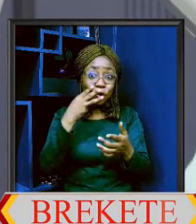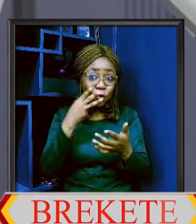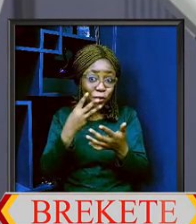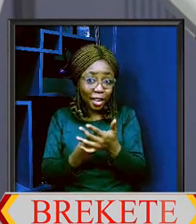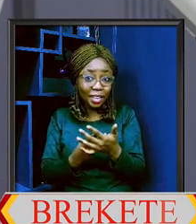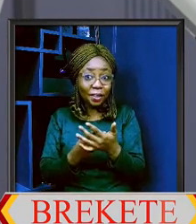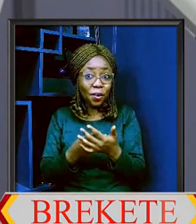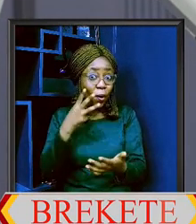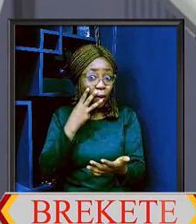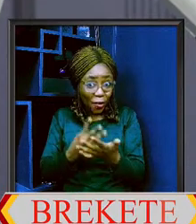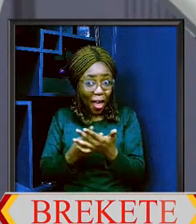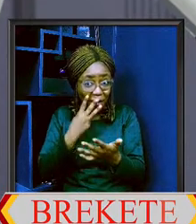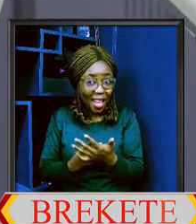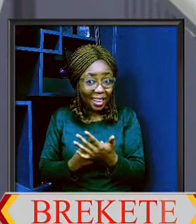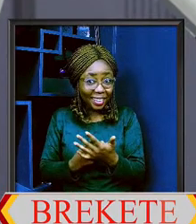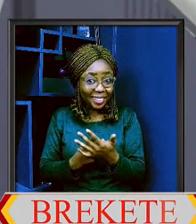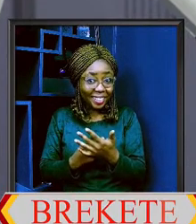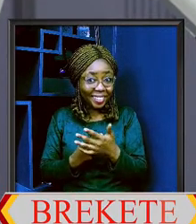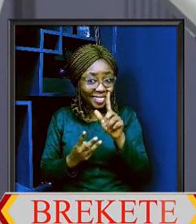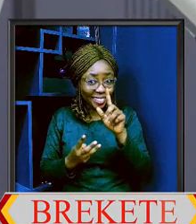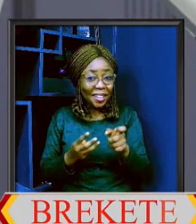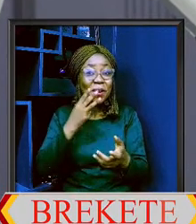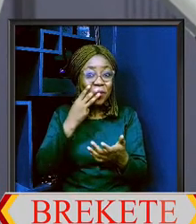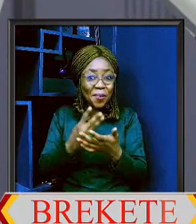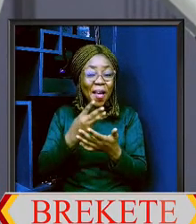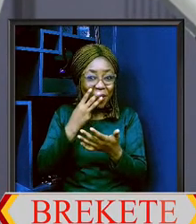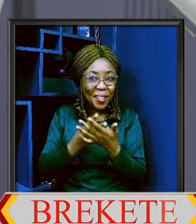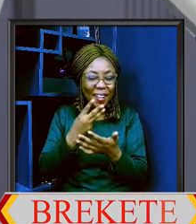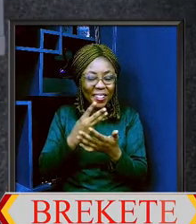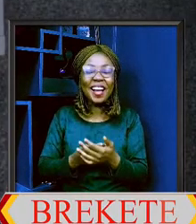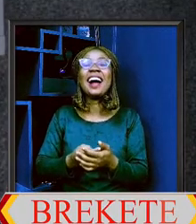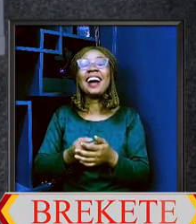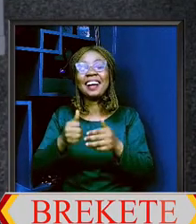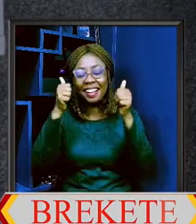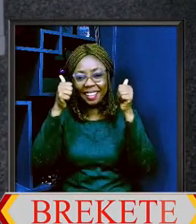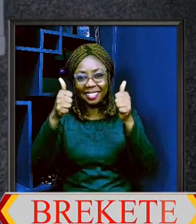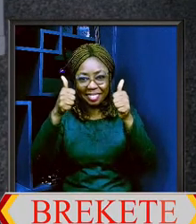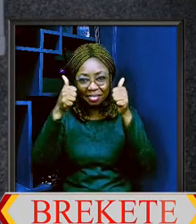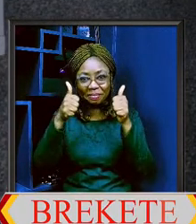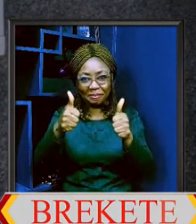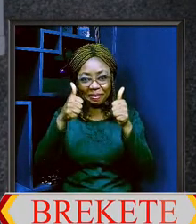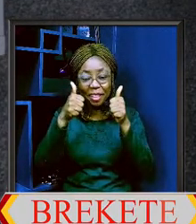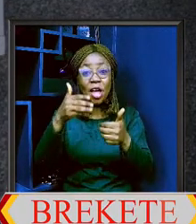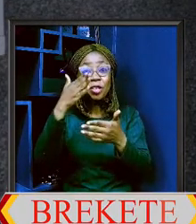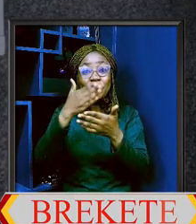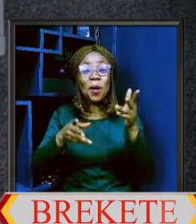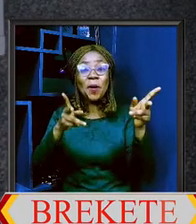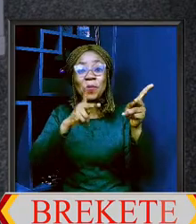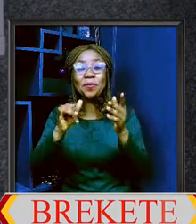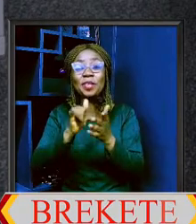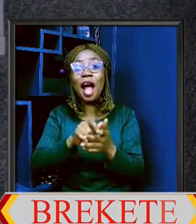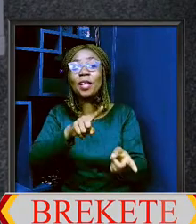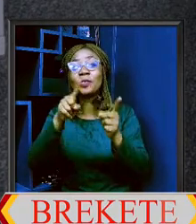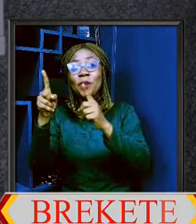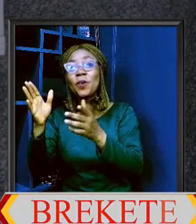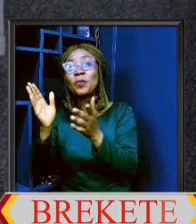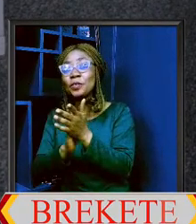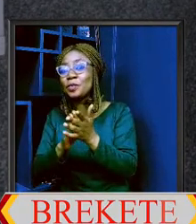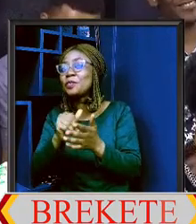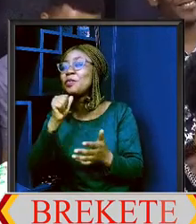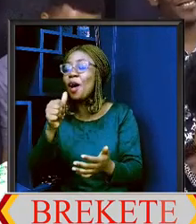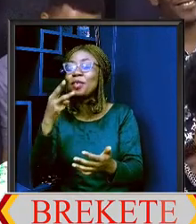he they well well well well well some people go